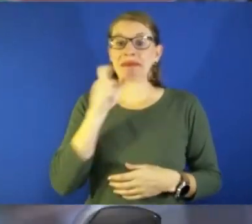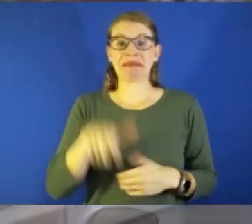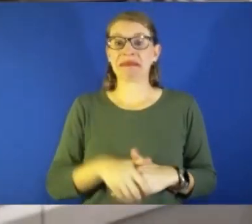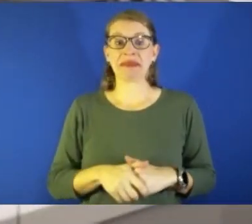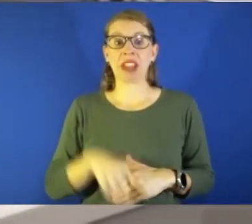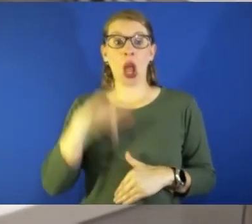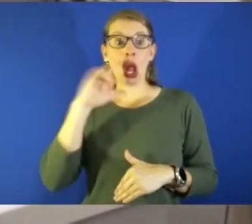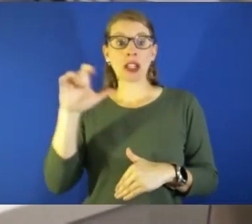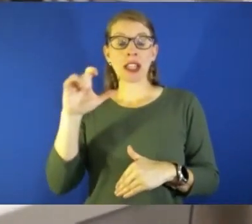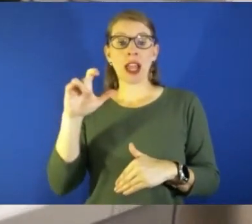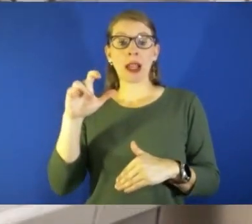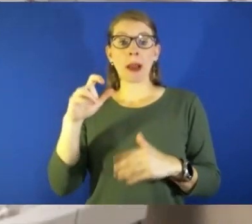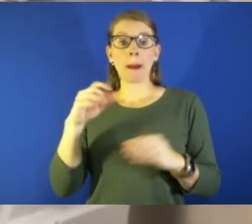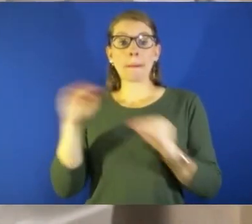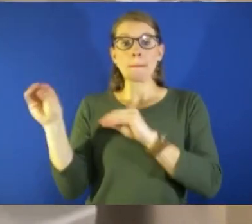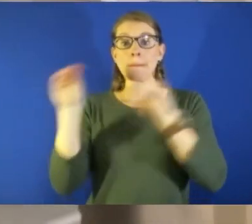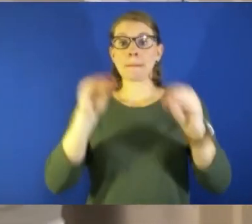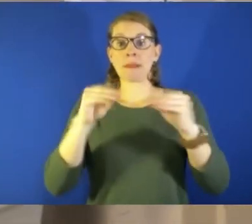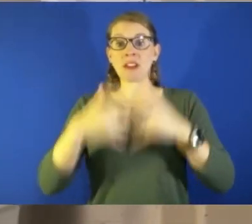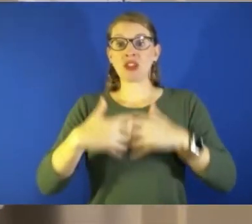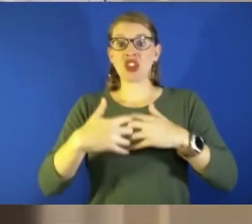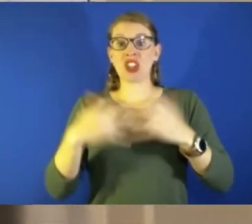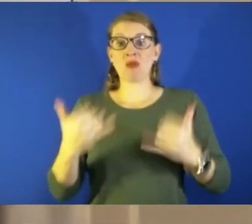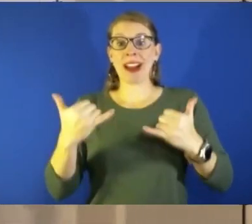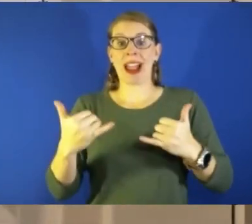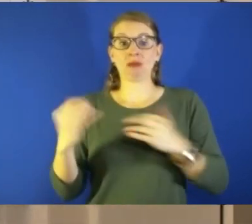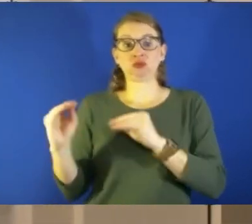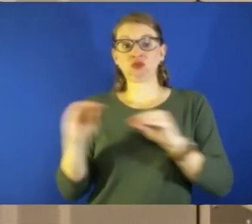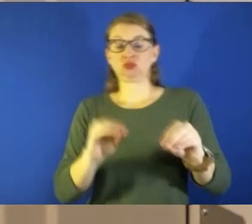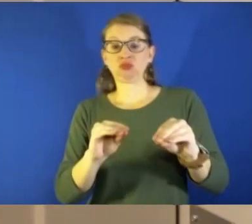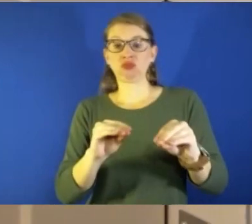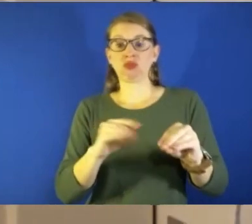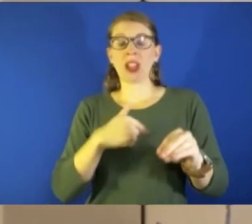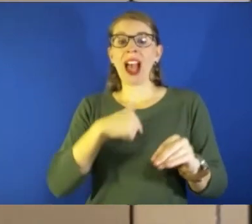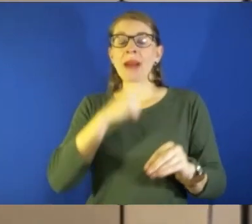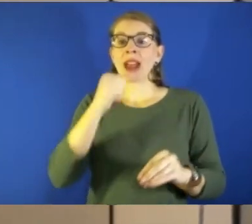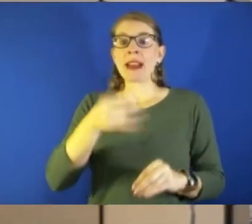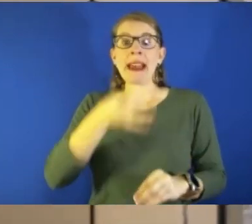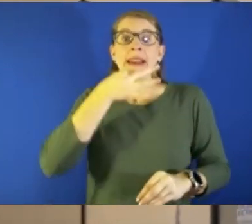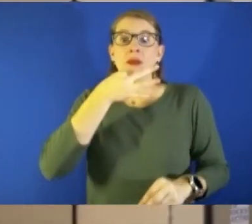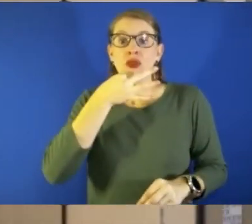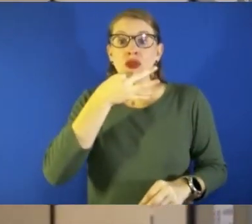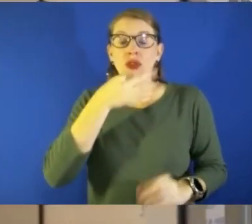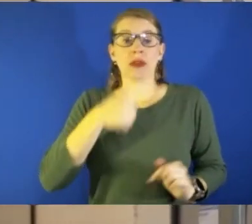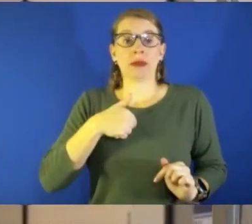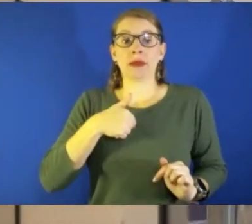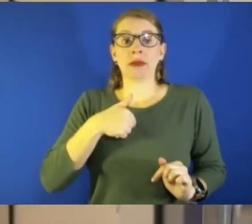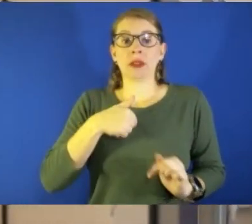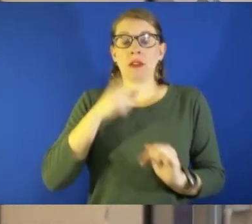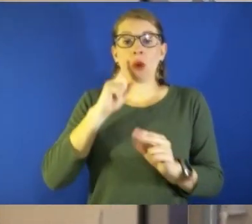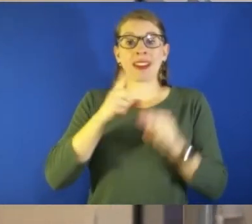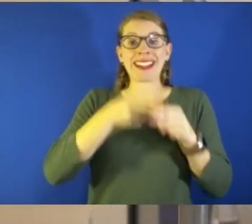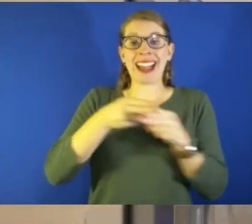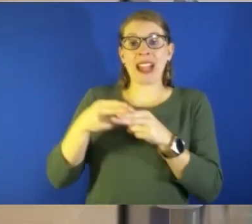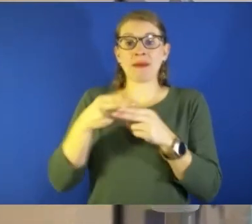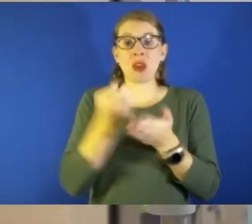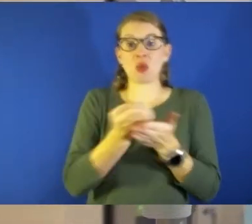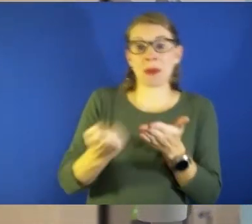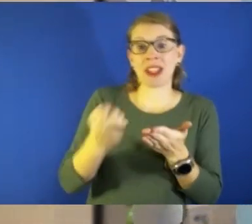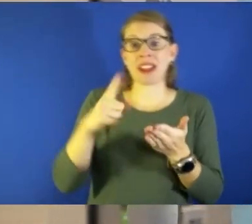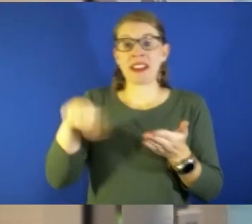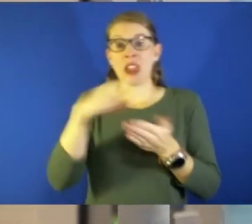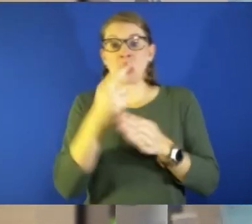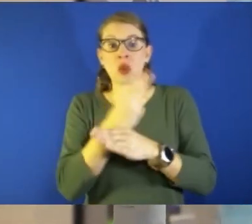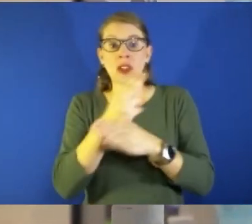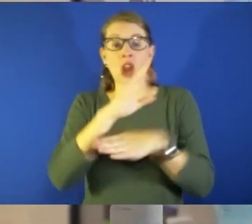moving that machine in right now. Now, I'm not an expert on the names of the equipment they're using because all the experts are